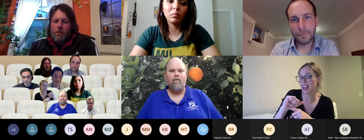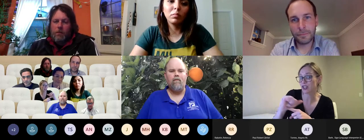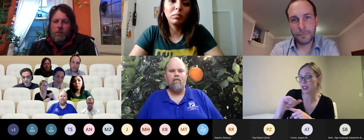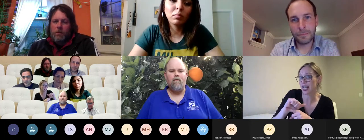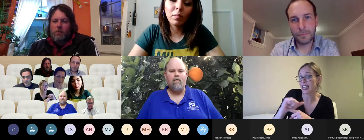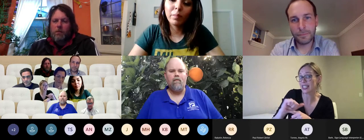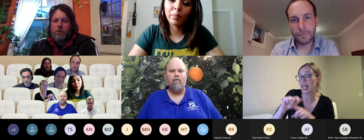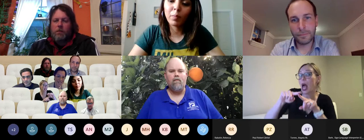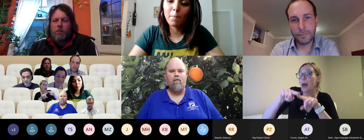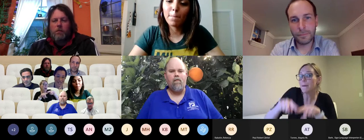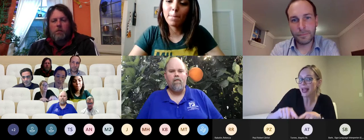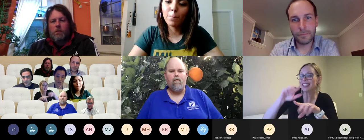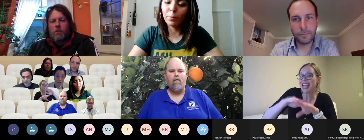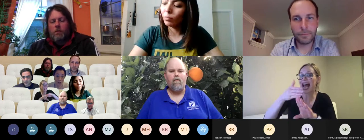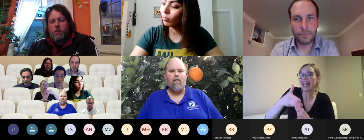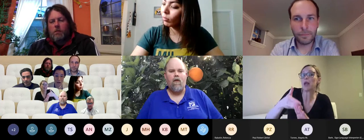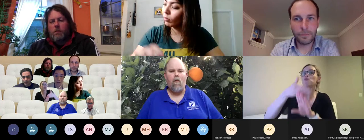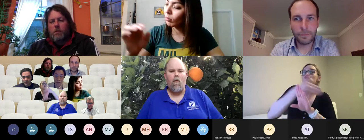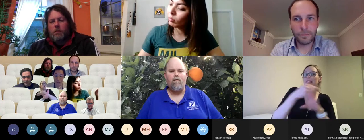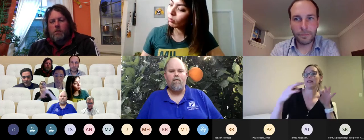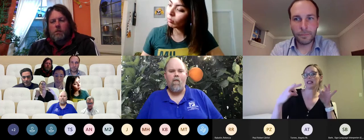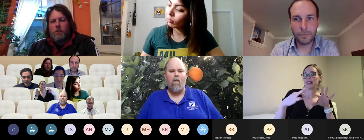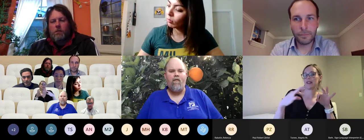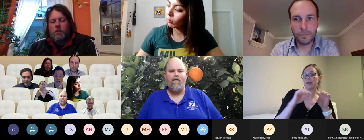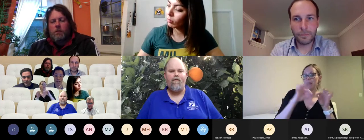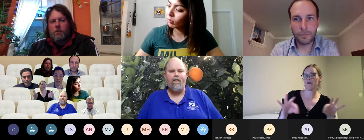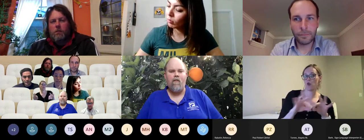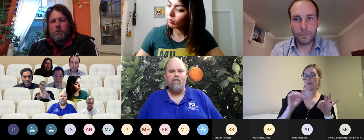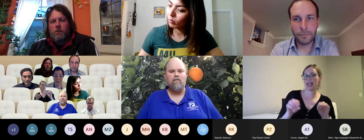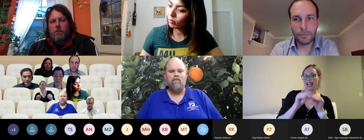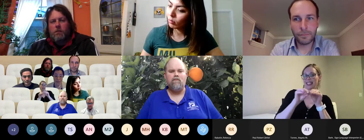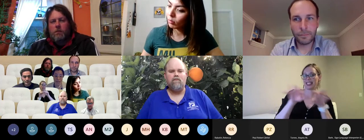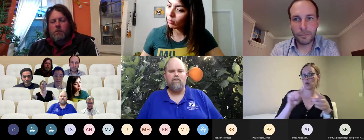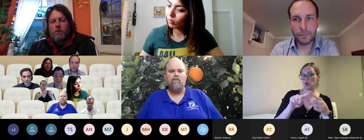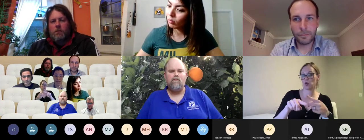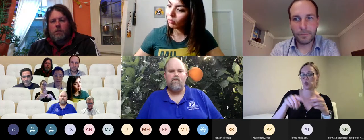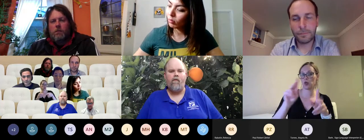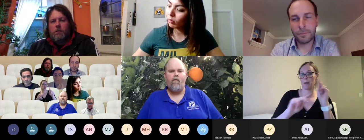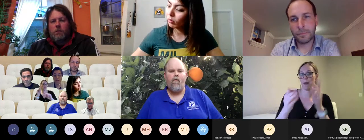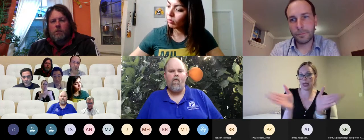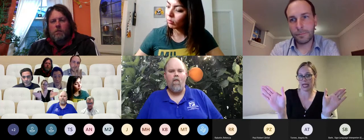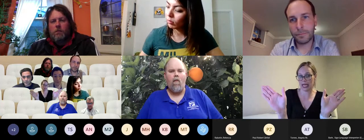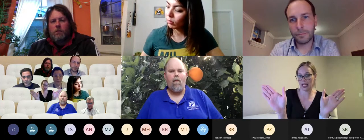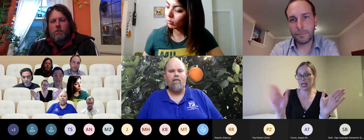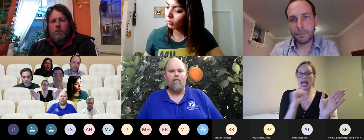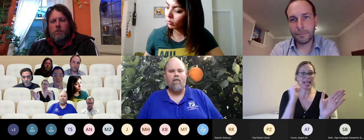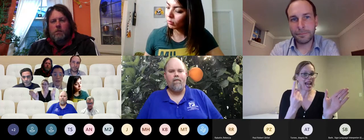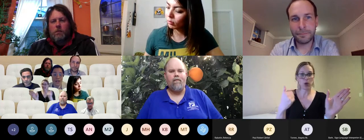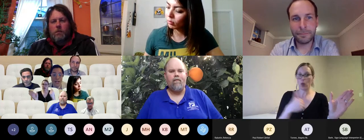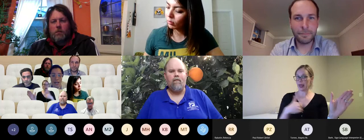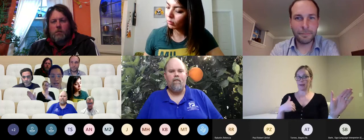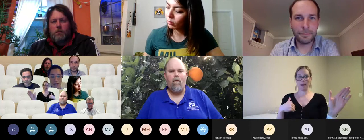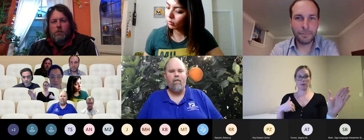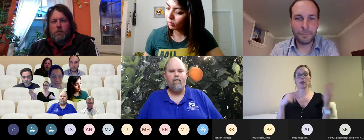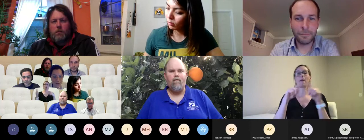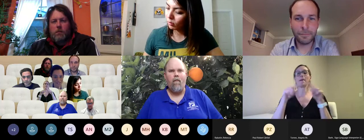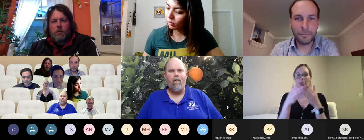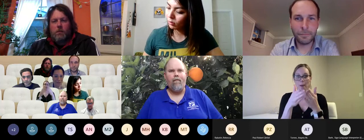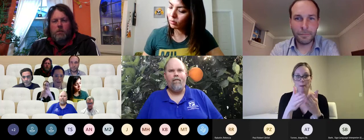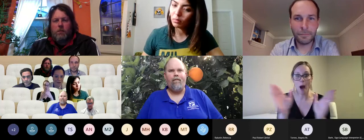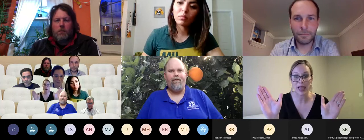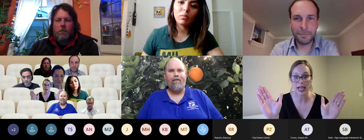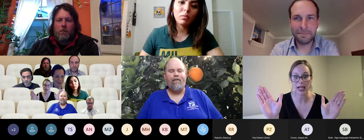previous feedback form that I sent out to the public. So not just to the member body, but the public. So this